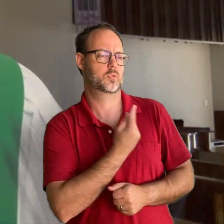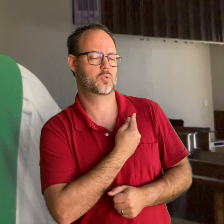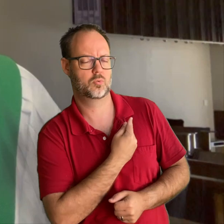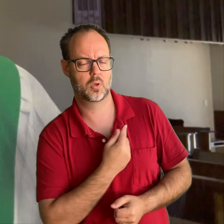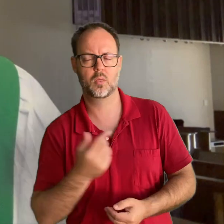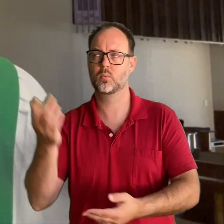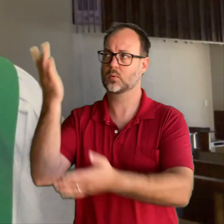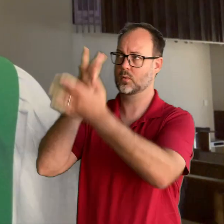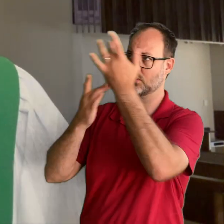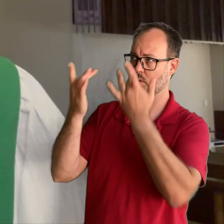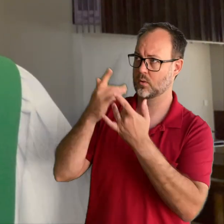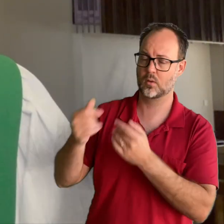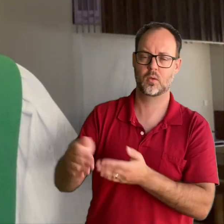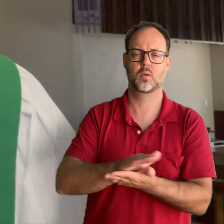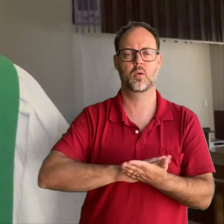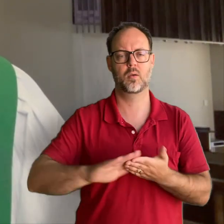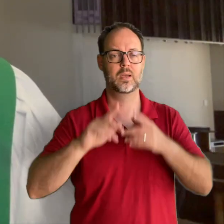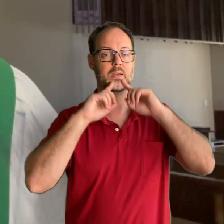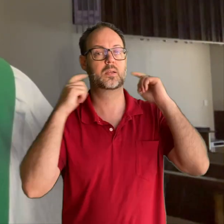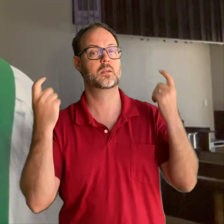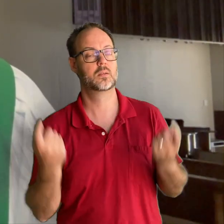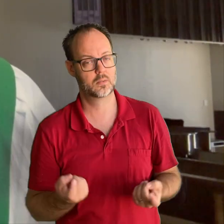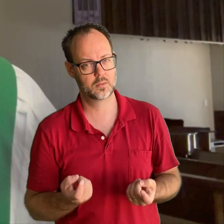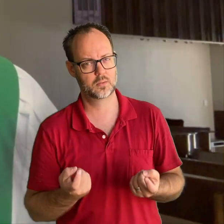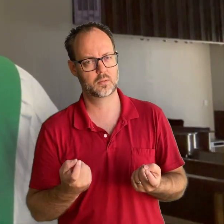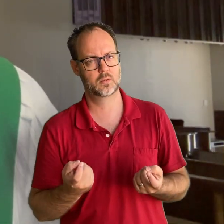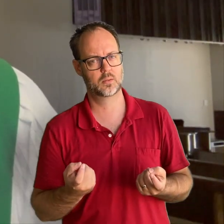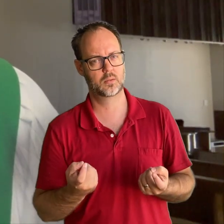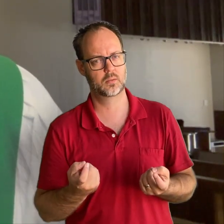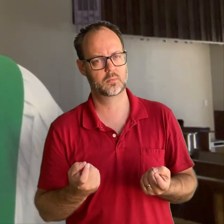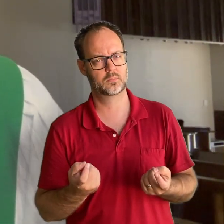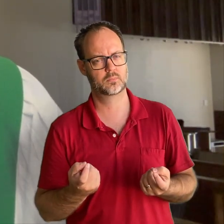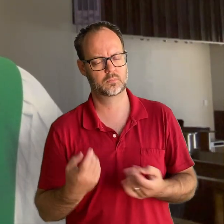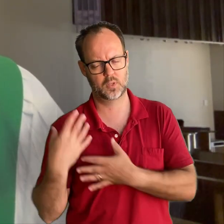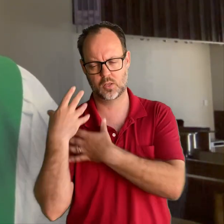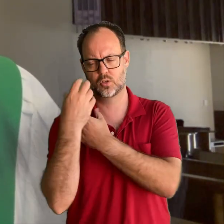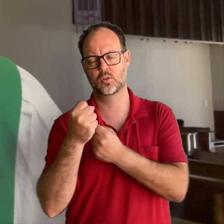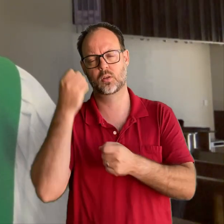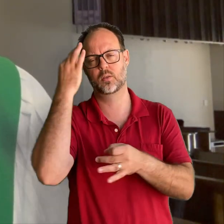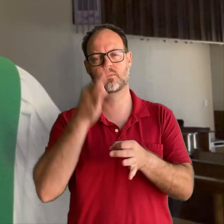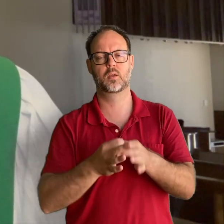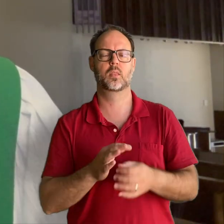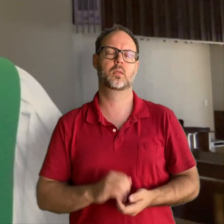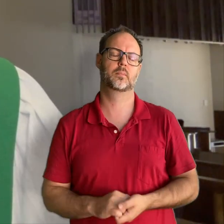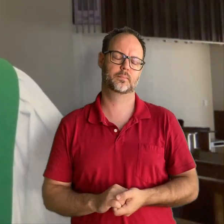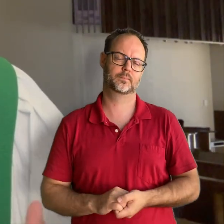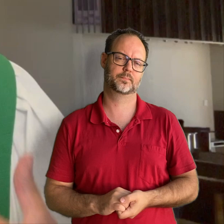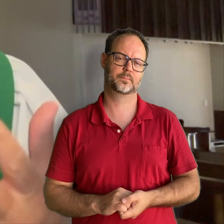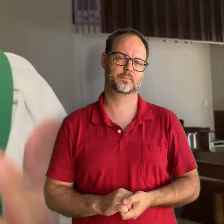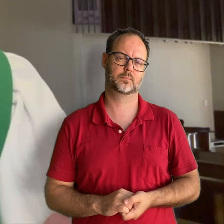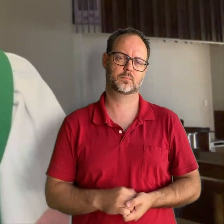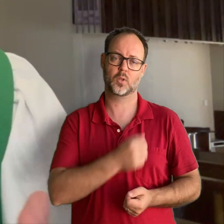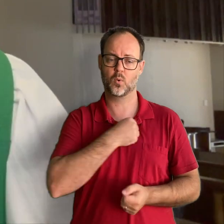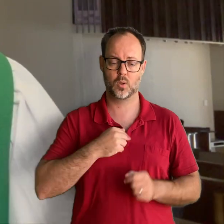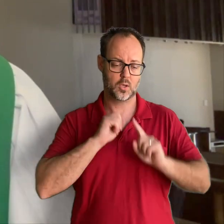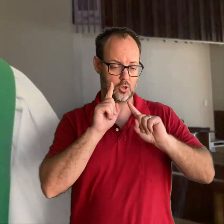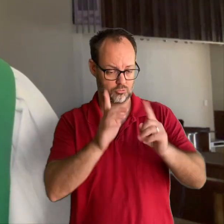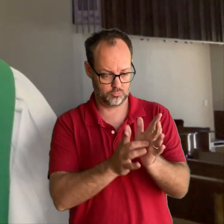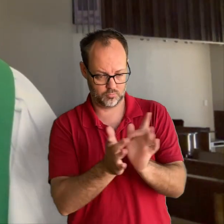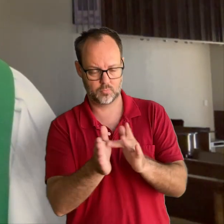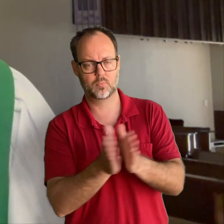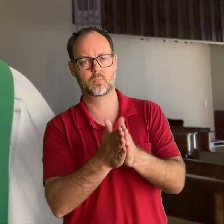and His mercy to forgive sins and to strengthen our faith. We can go to Holy